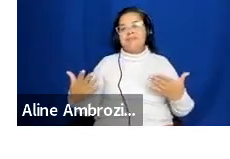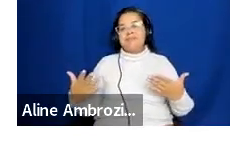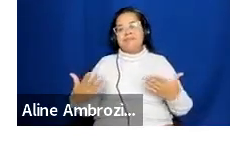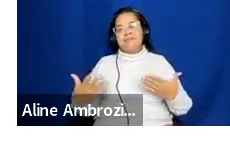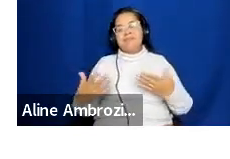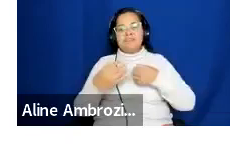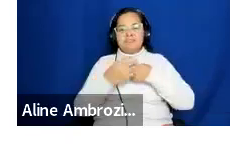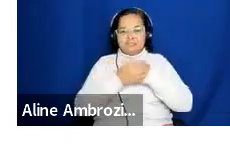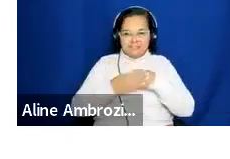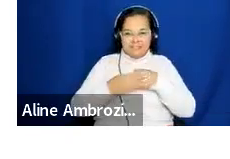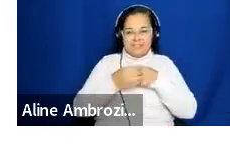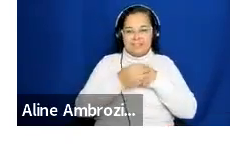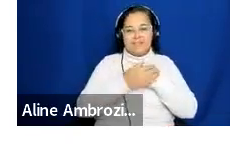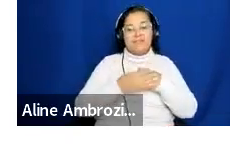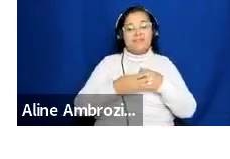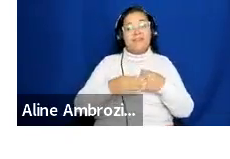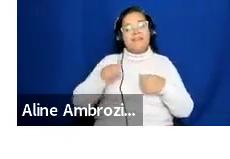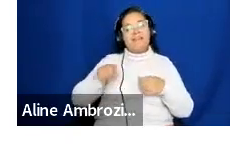of the seminar series.